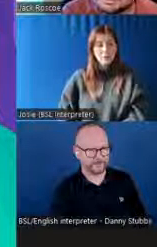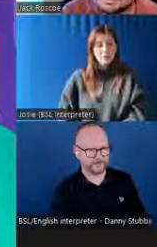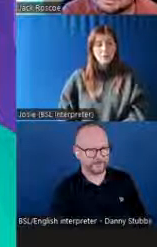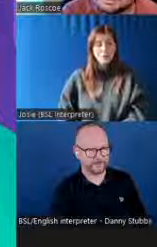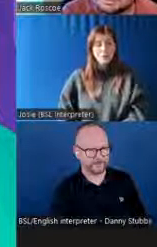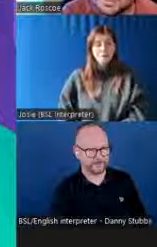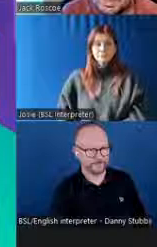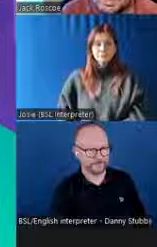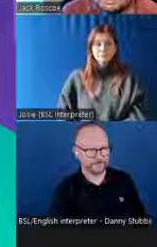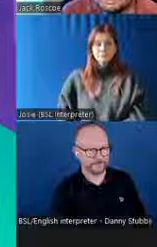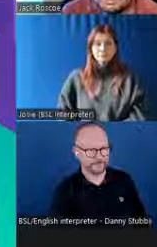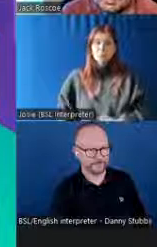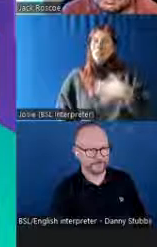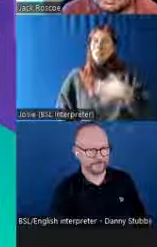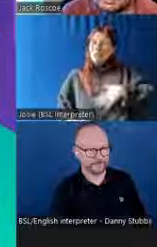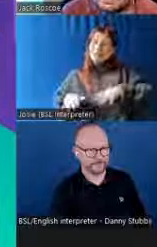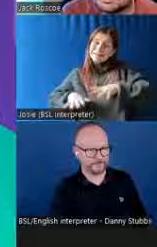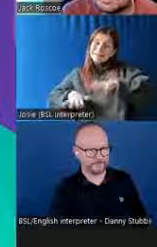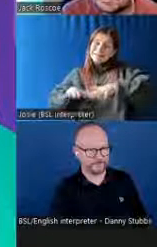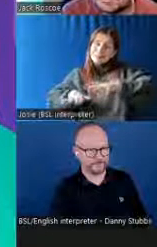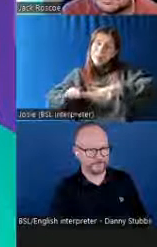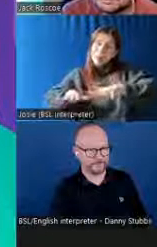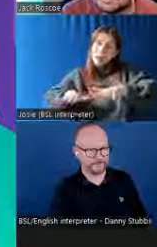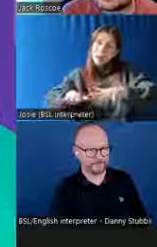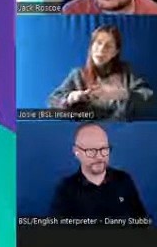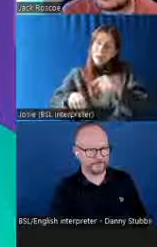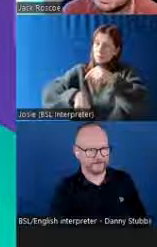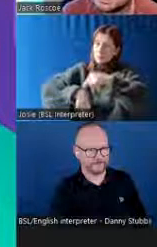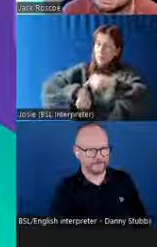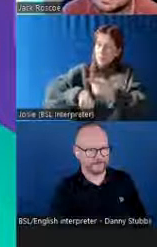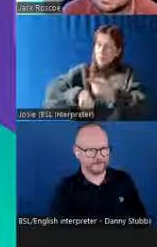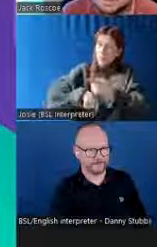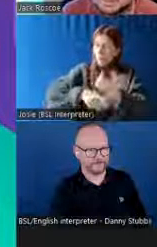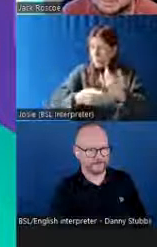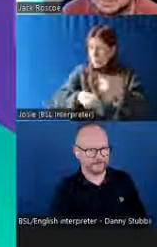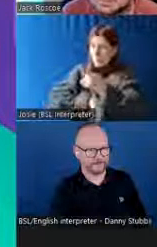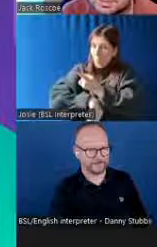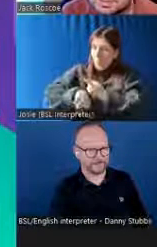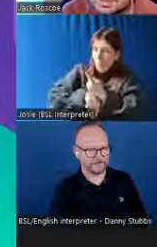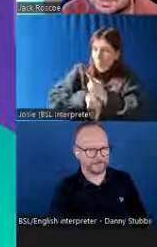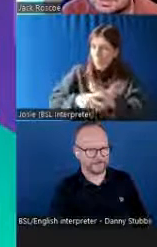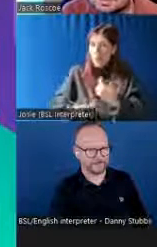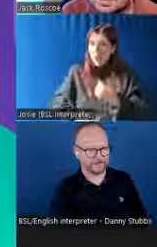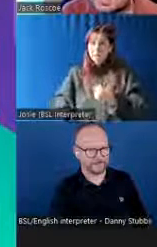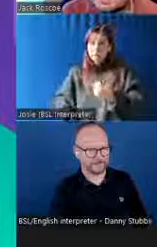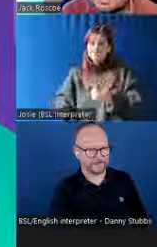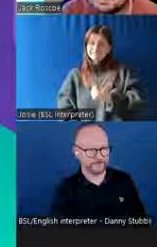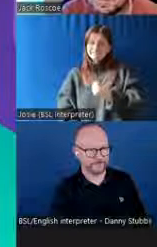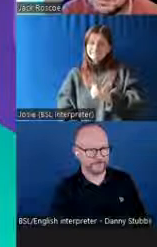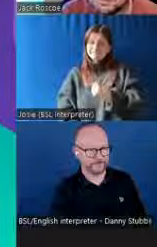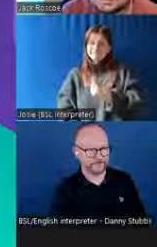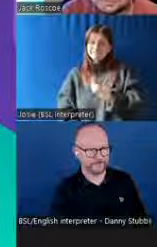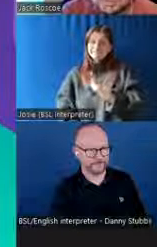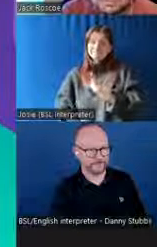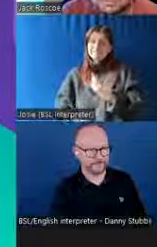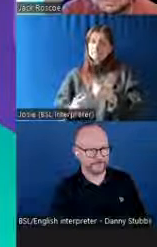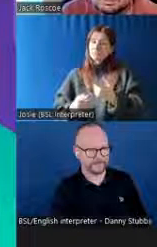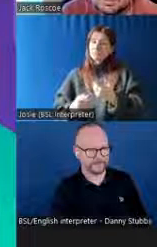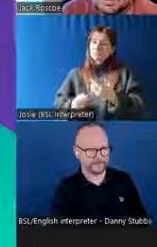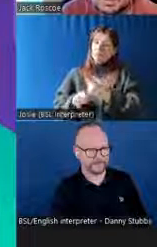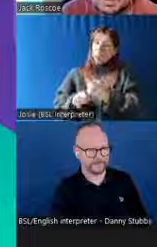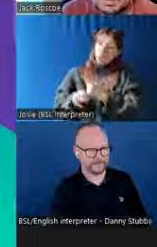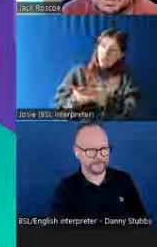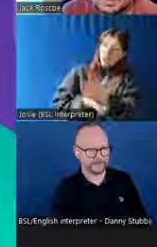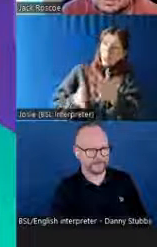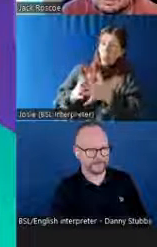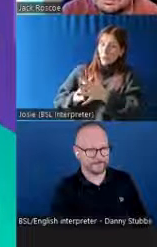weekends. You'll want to also do some counting during different weather conditions, as particularly bad or good weather